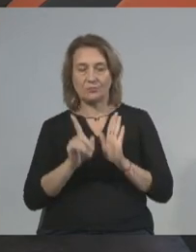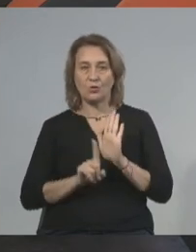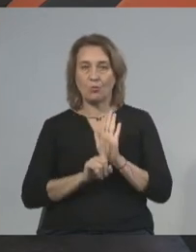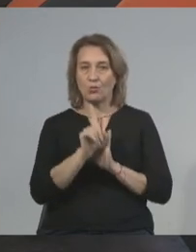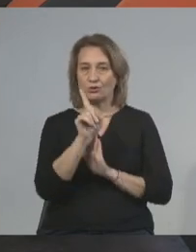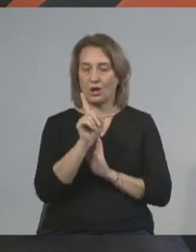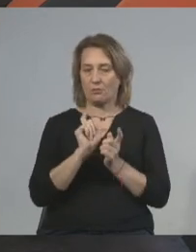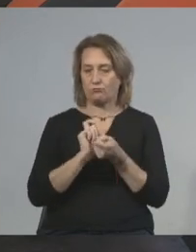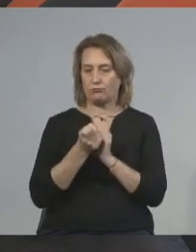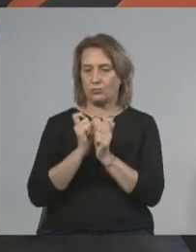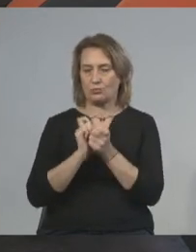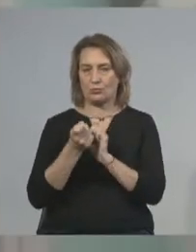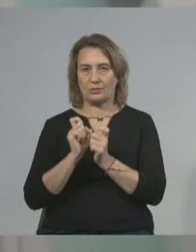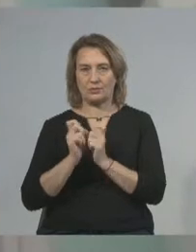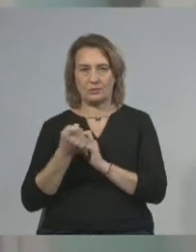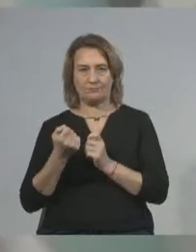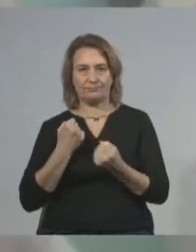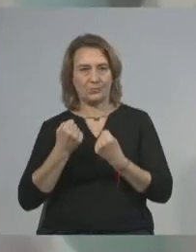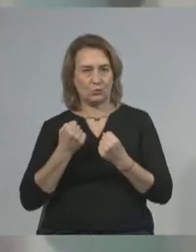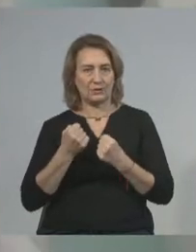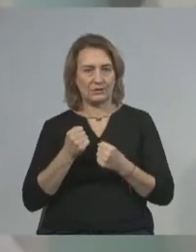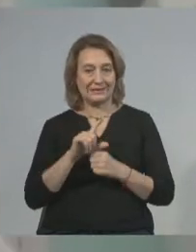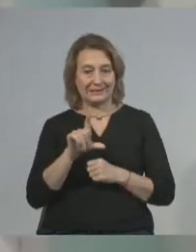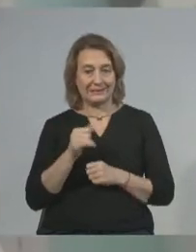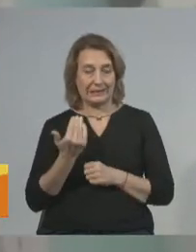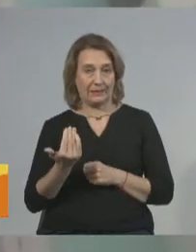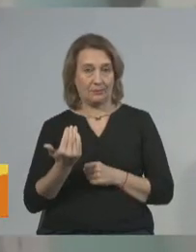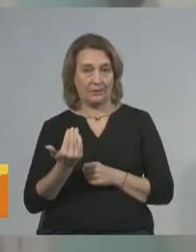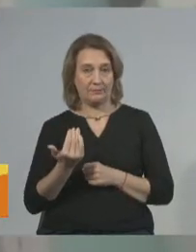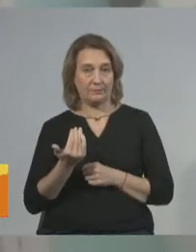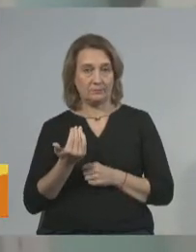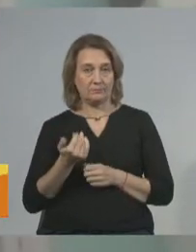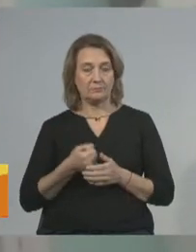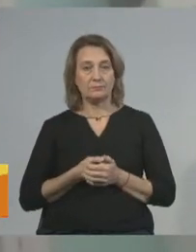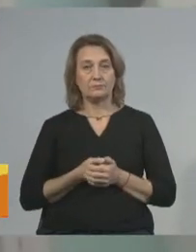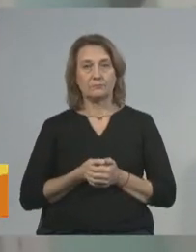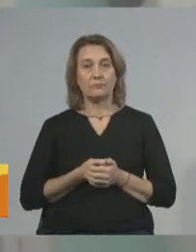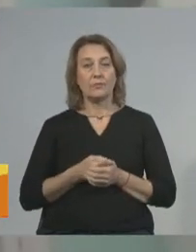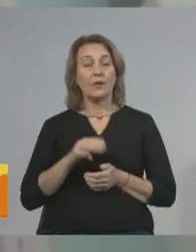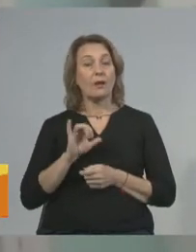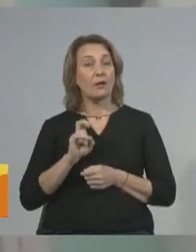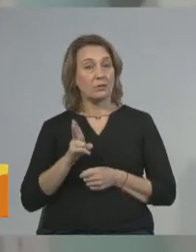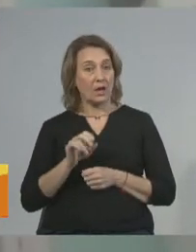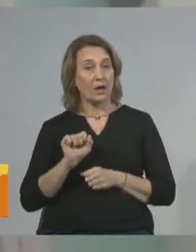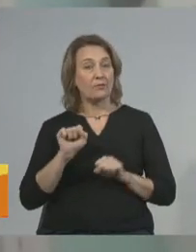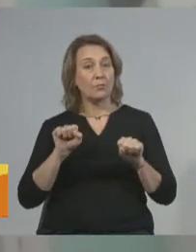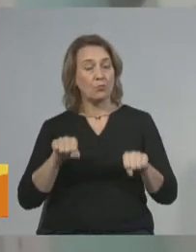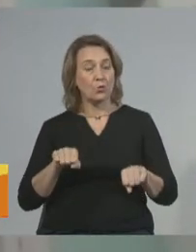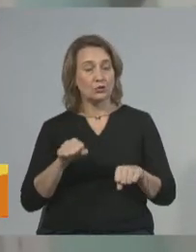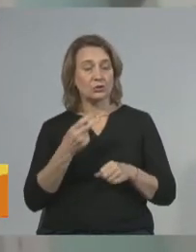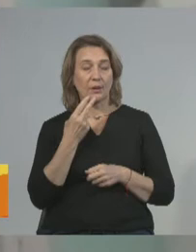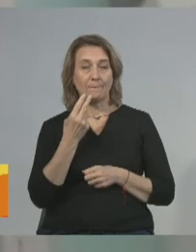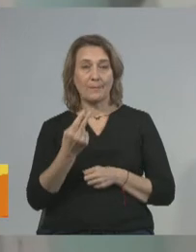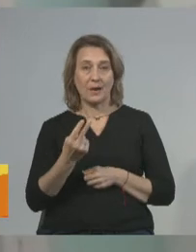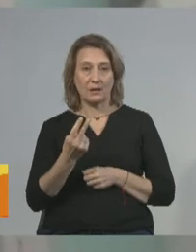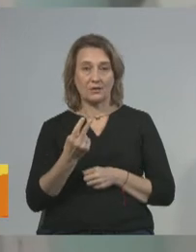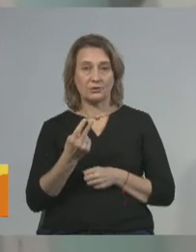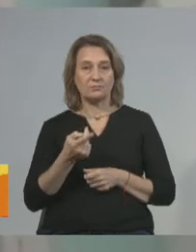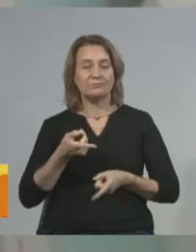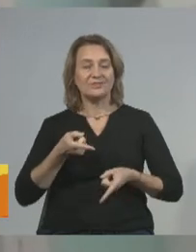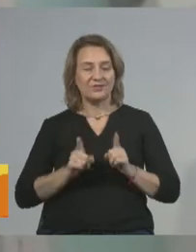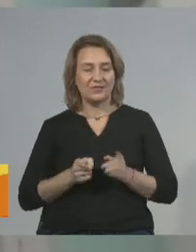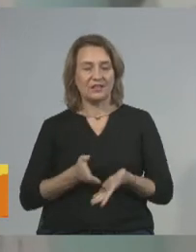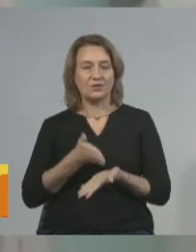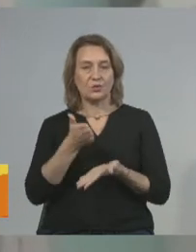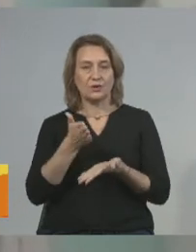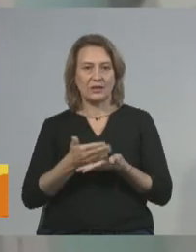um yeah thank you yes you can see well of course there are new topics